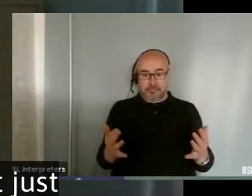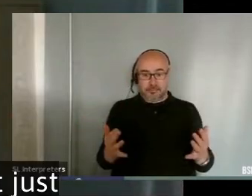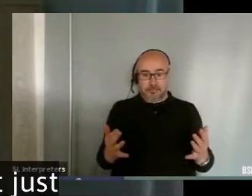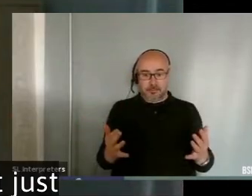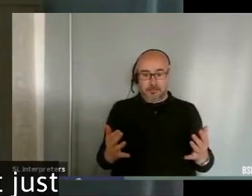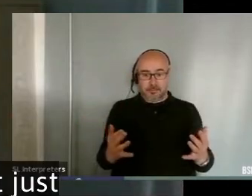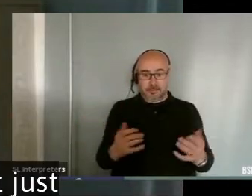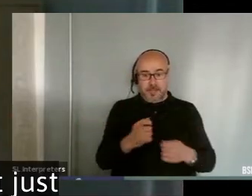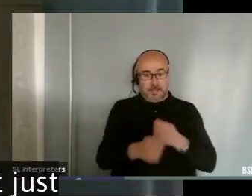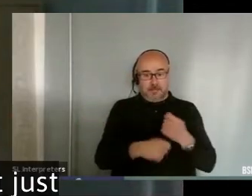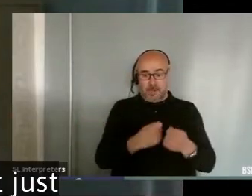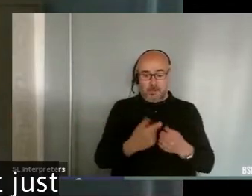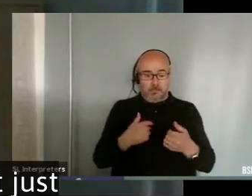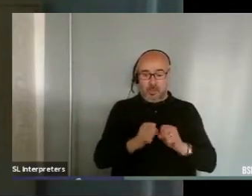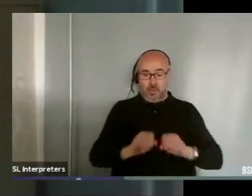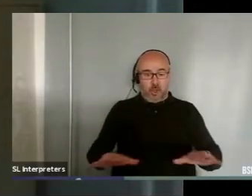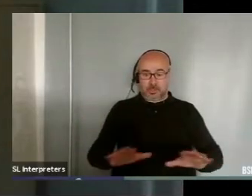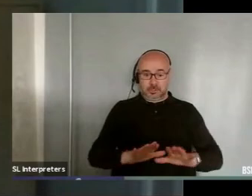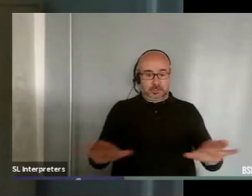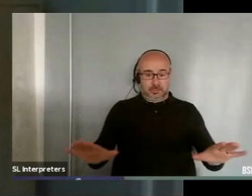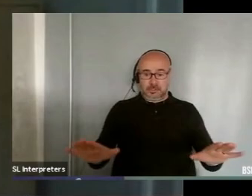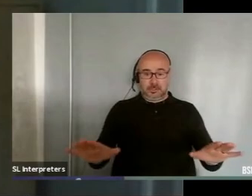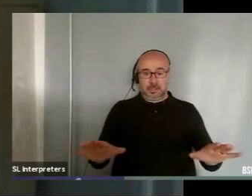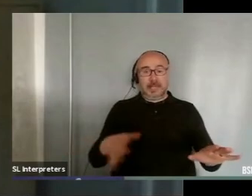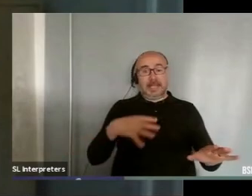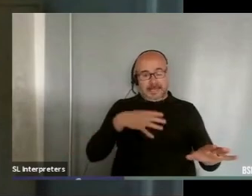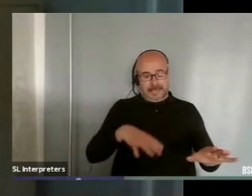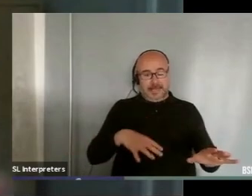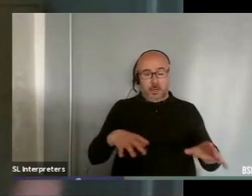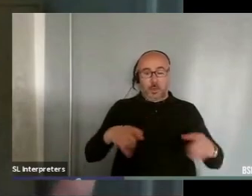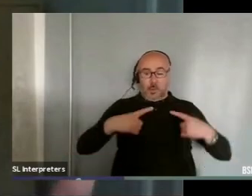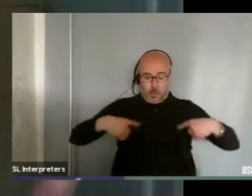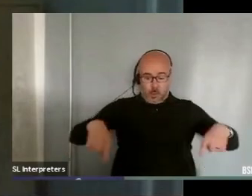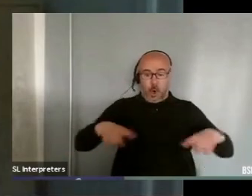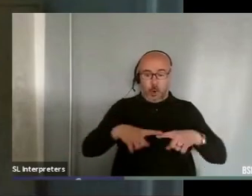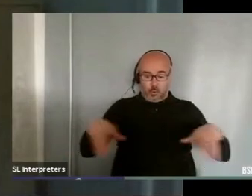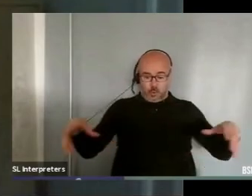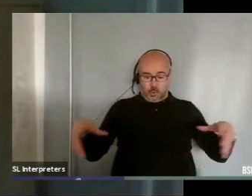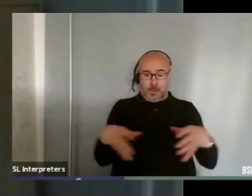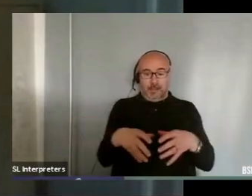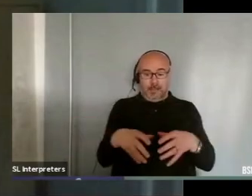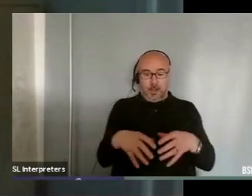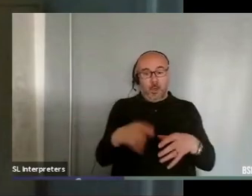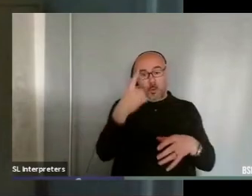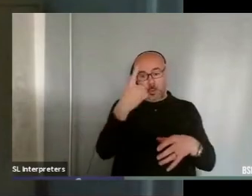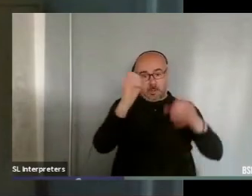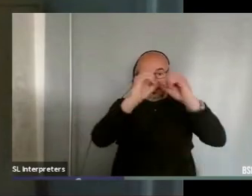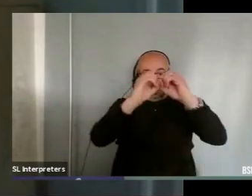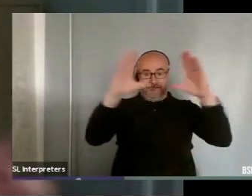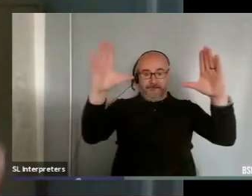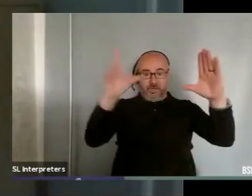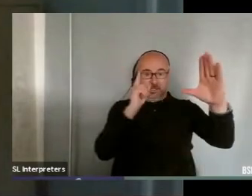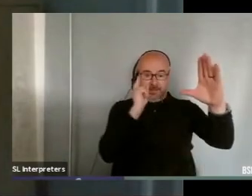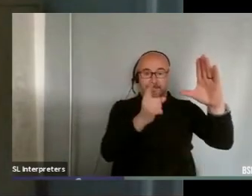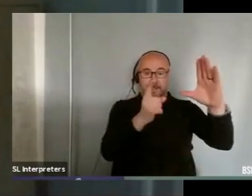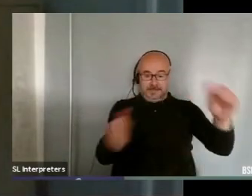just becomes noise and we lose our way. So I think a collective agreement about, that's a vision that we want to share, that's got room